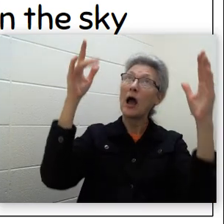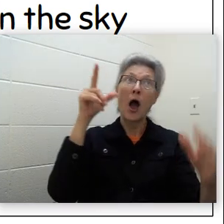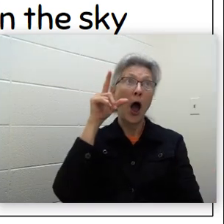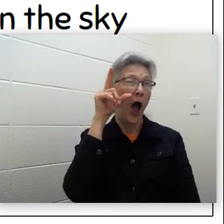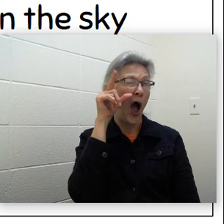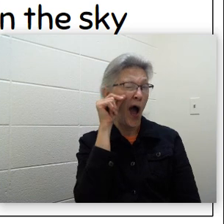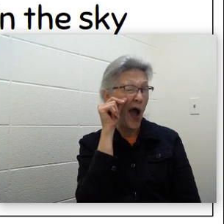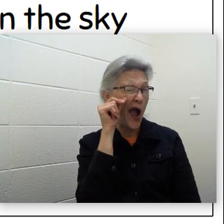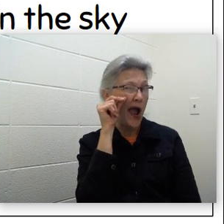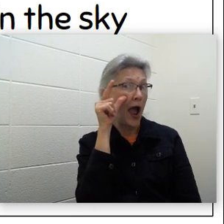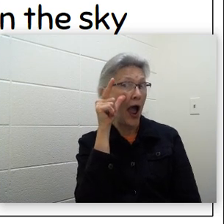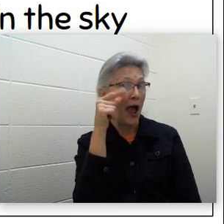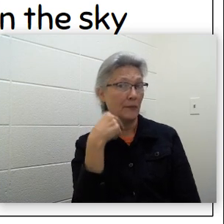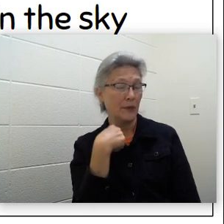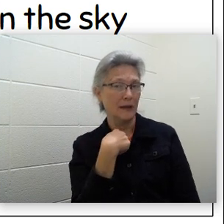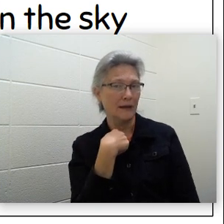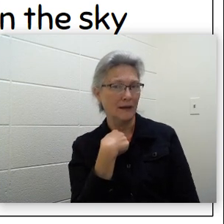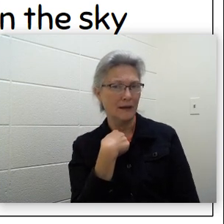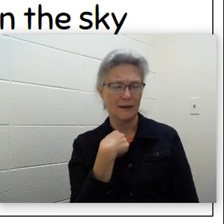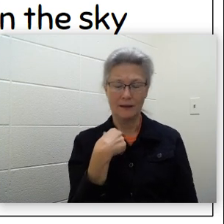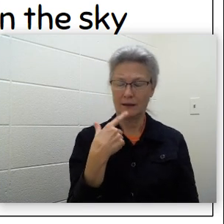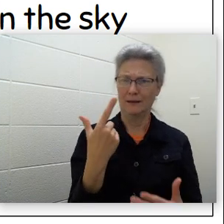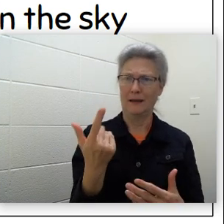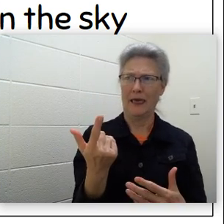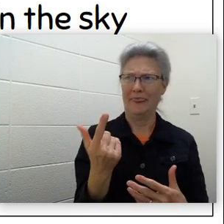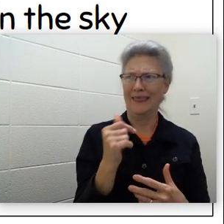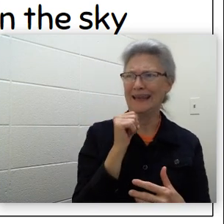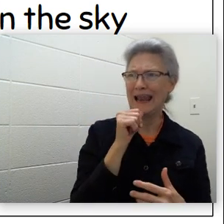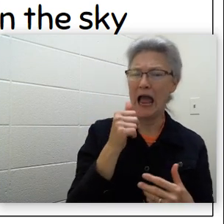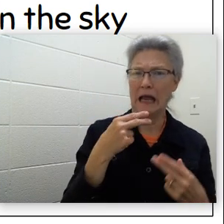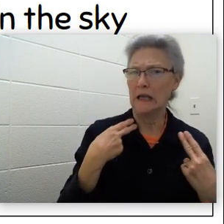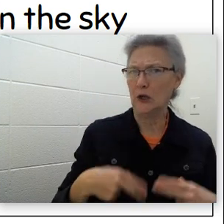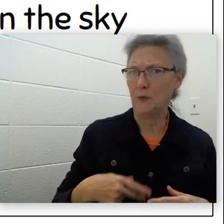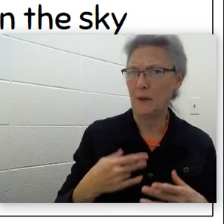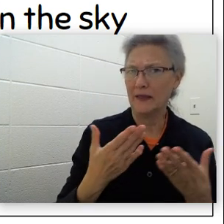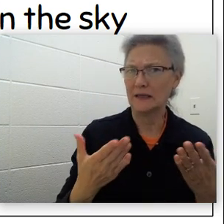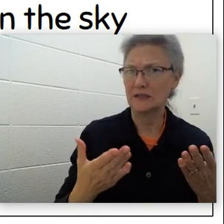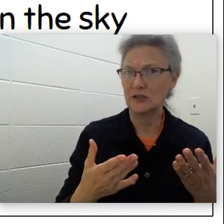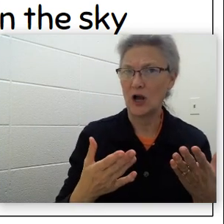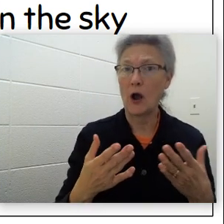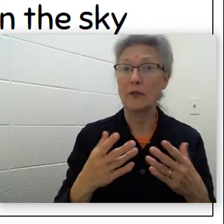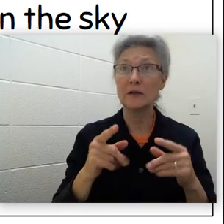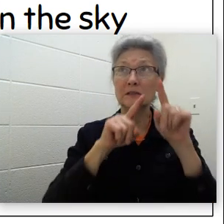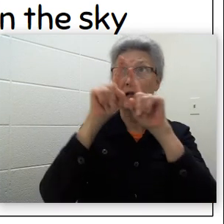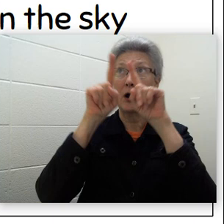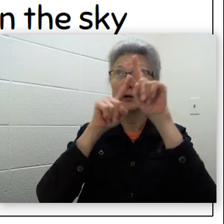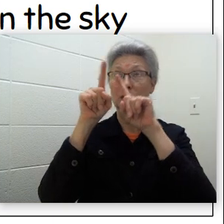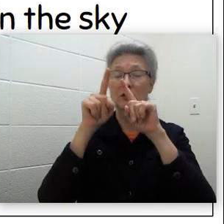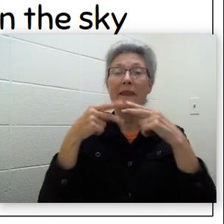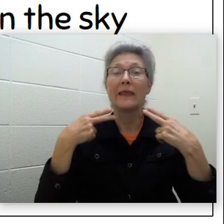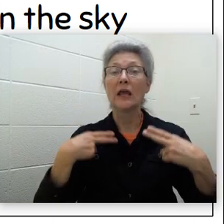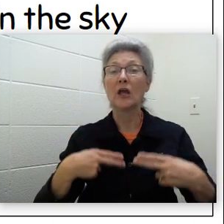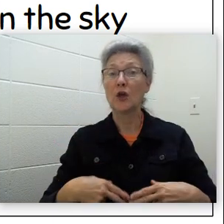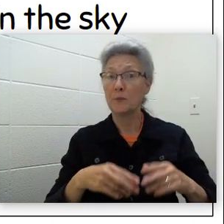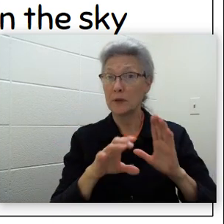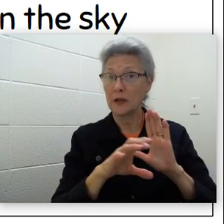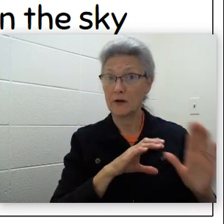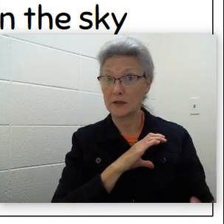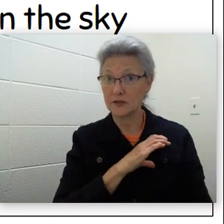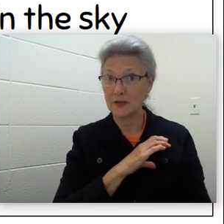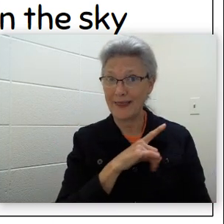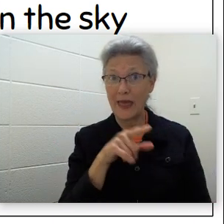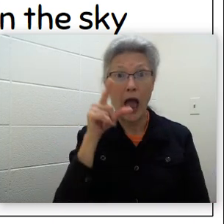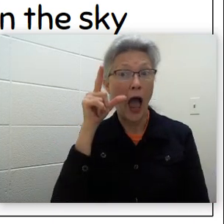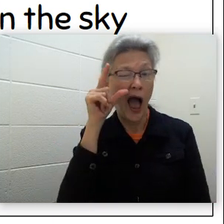the non-human item are the stars. And the trait, the human trait that was given to them is the fact